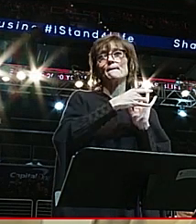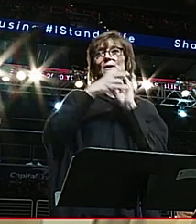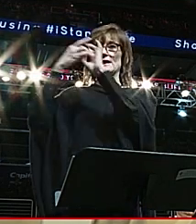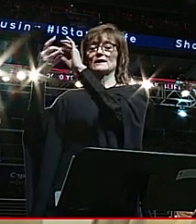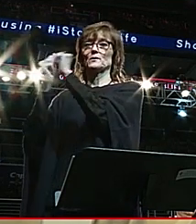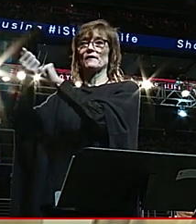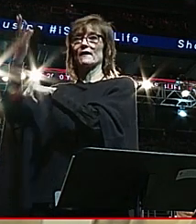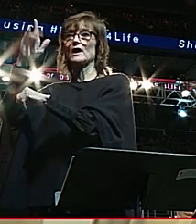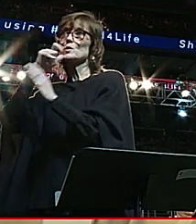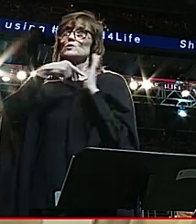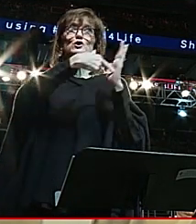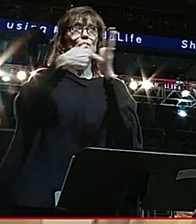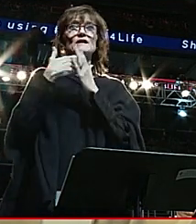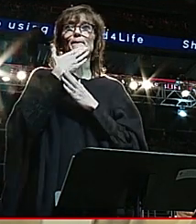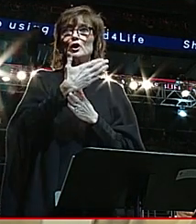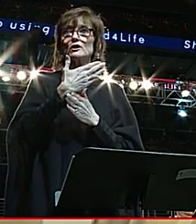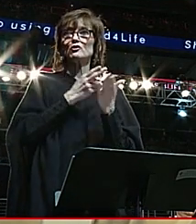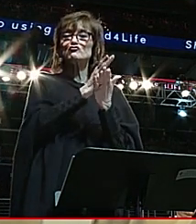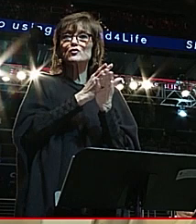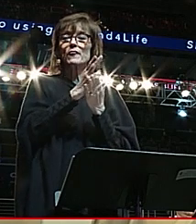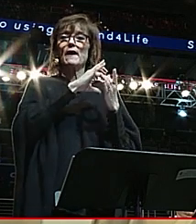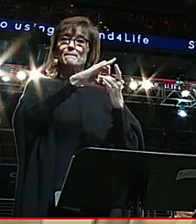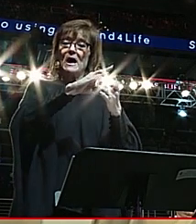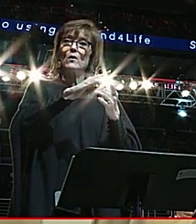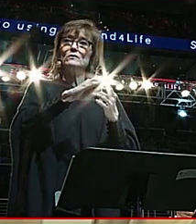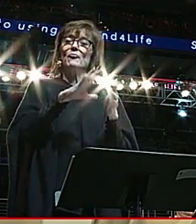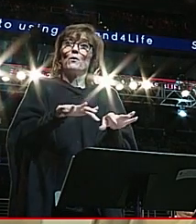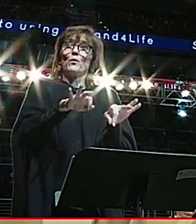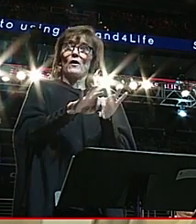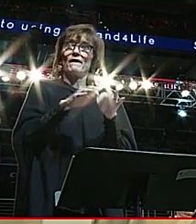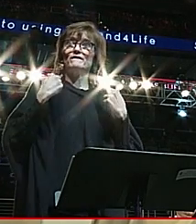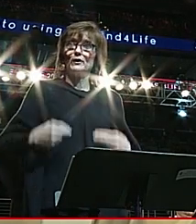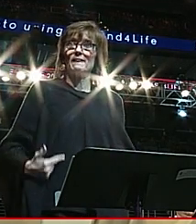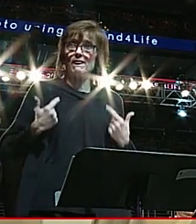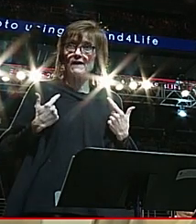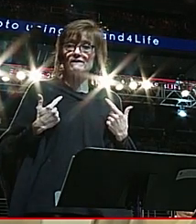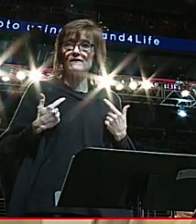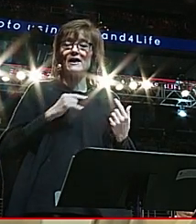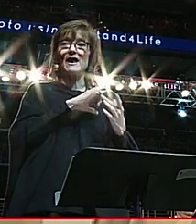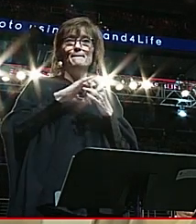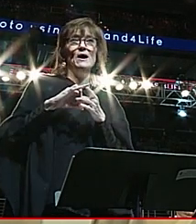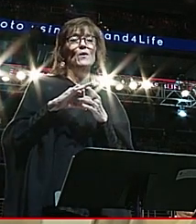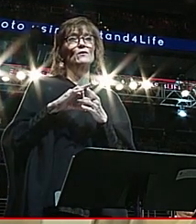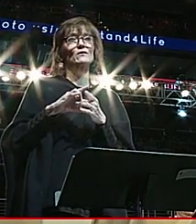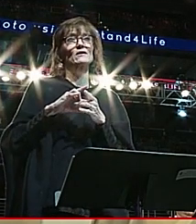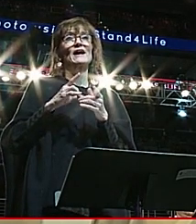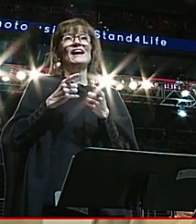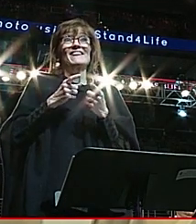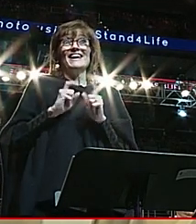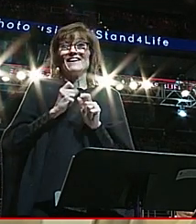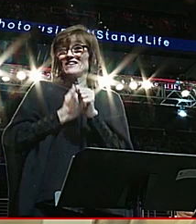reveal the good, the truth, about the worth of human life, about the gift that every person is